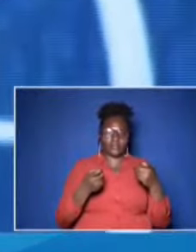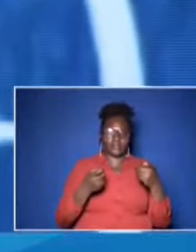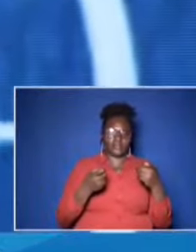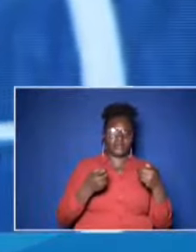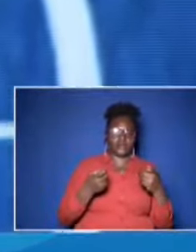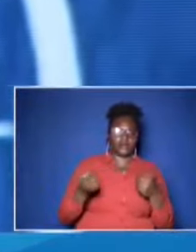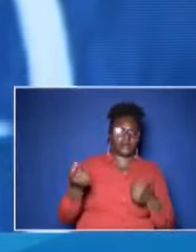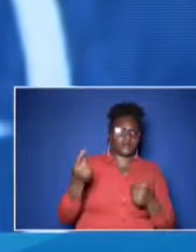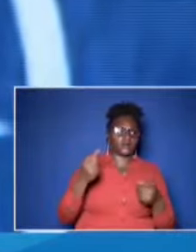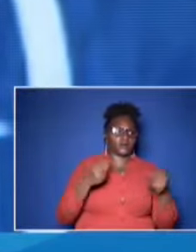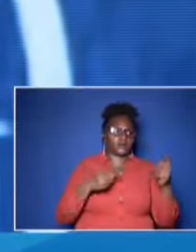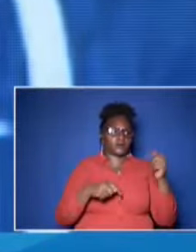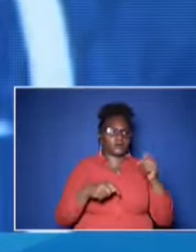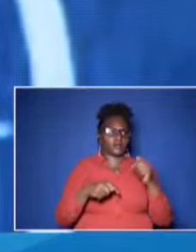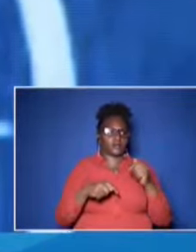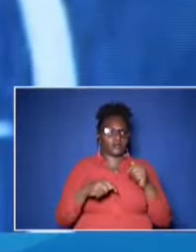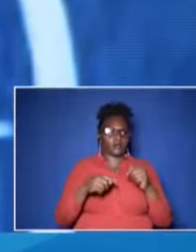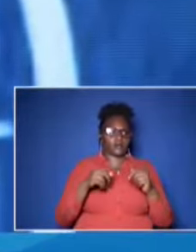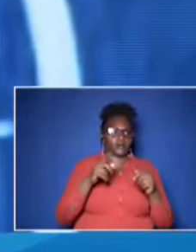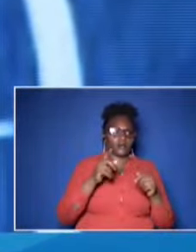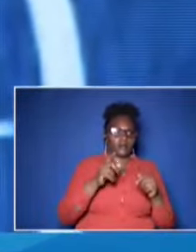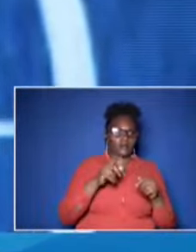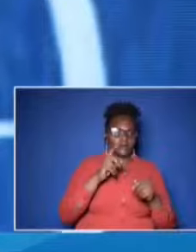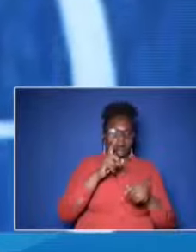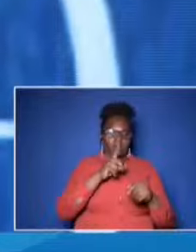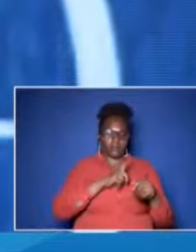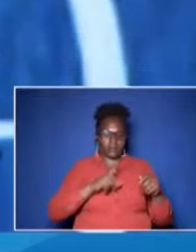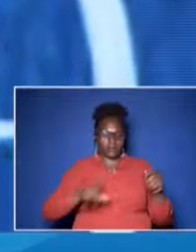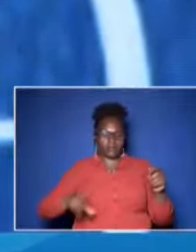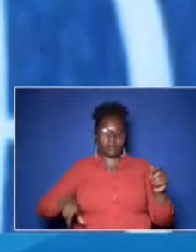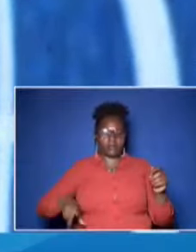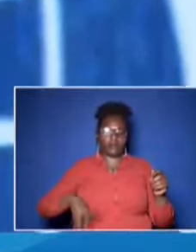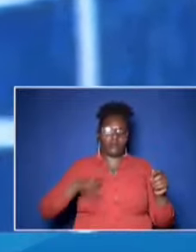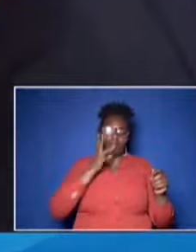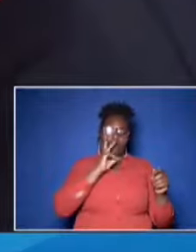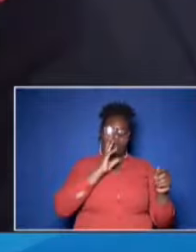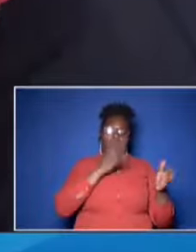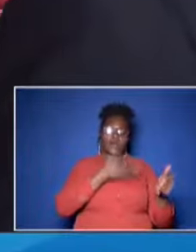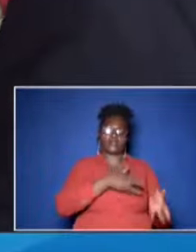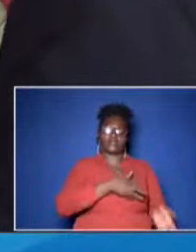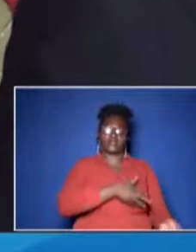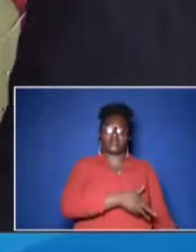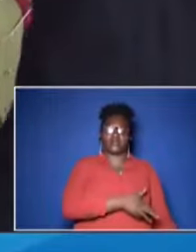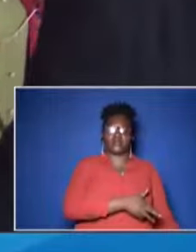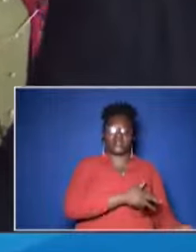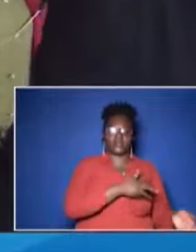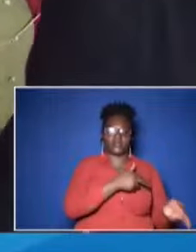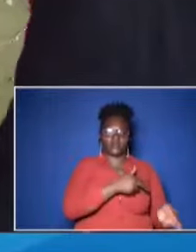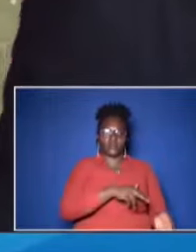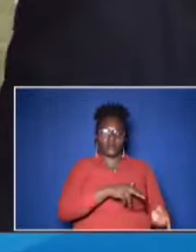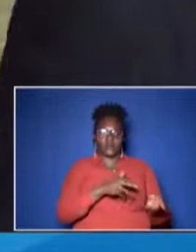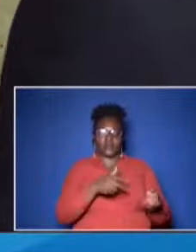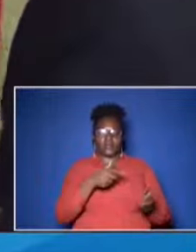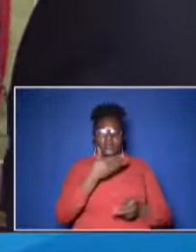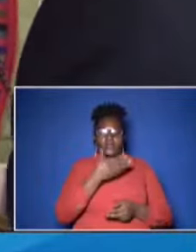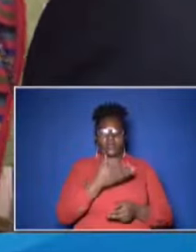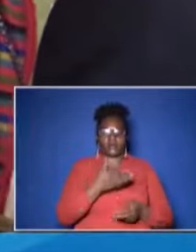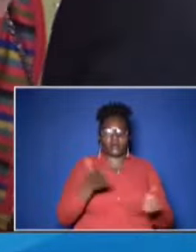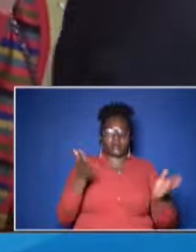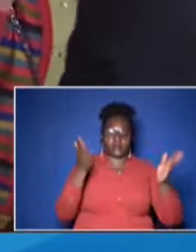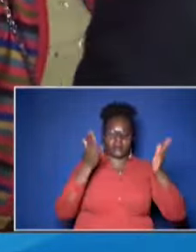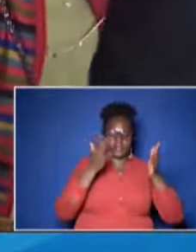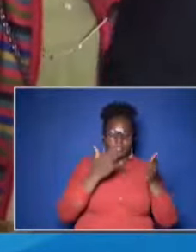come to the waters there is a mass